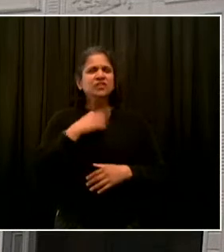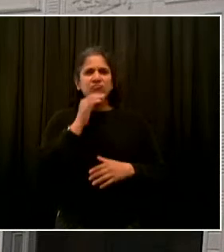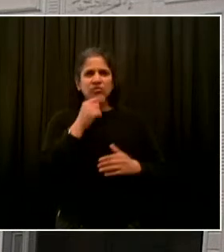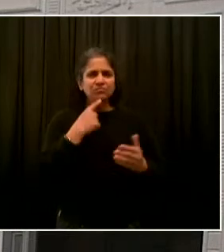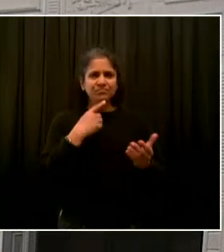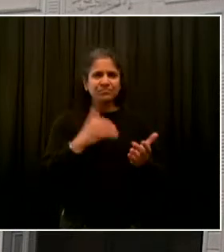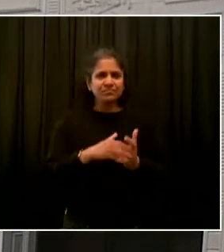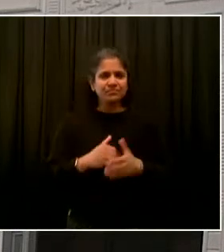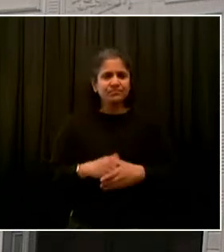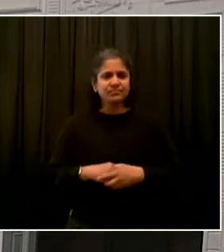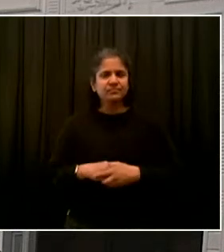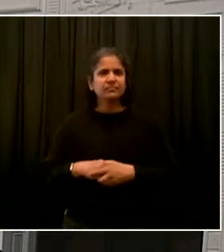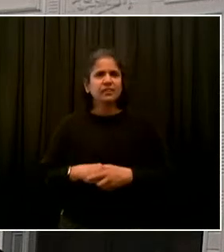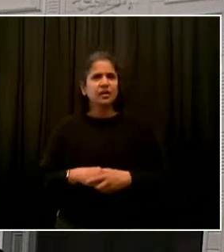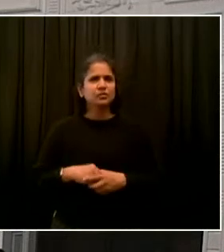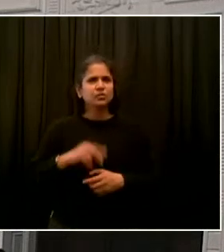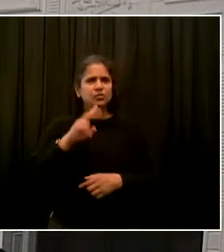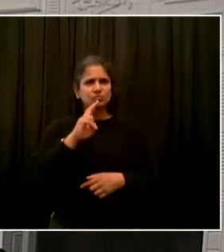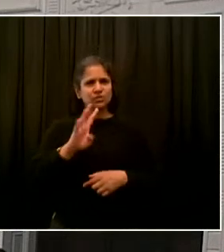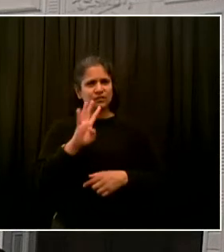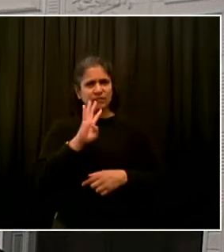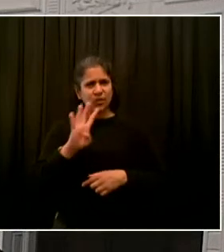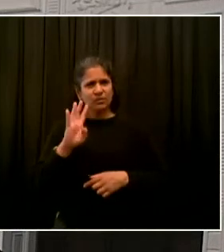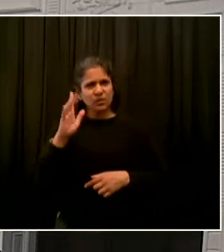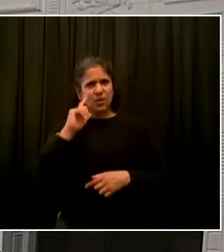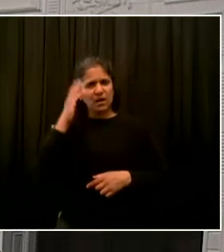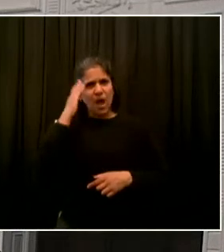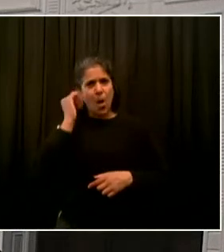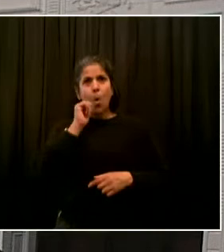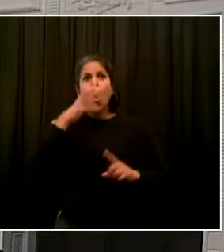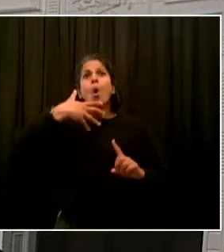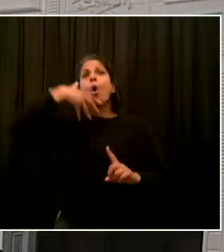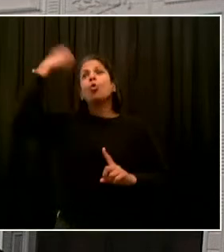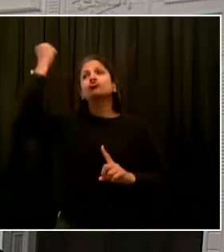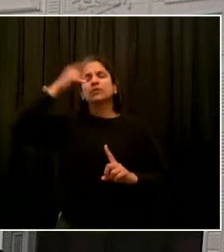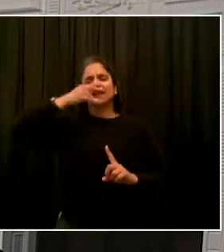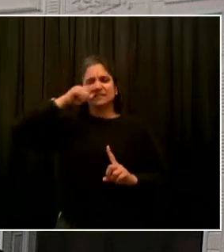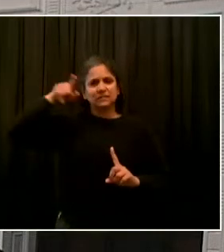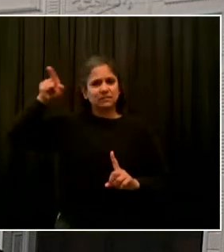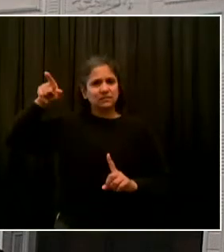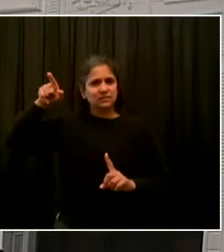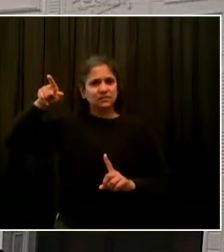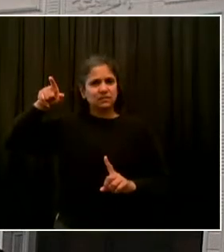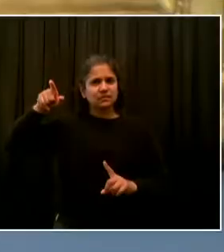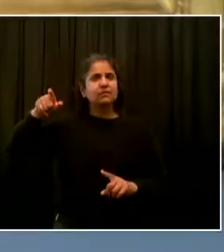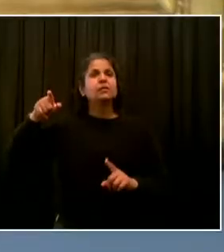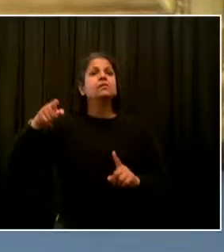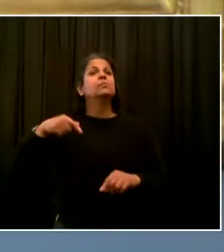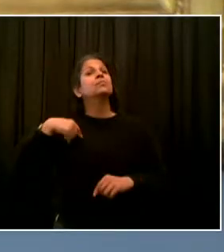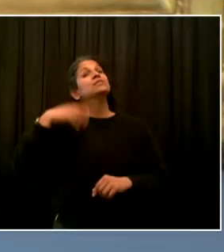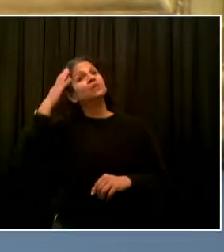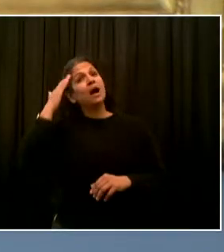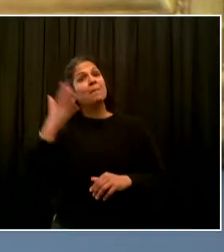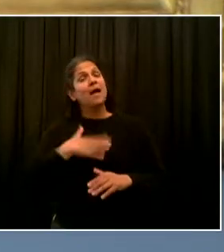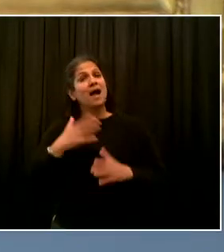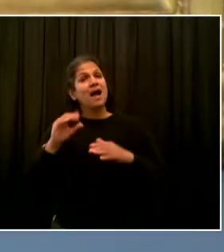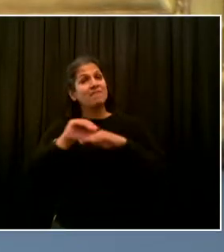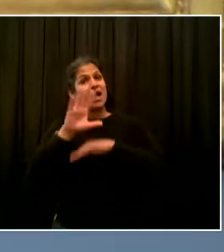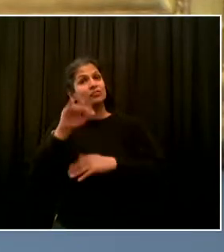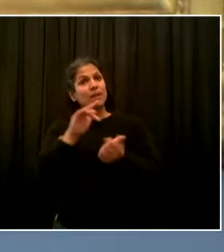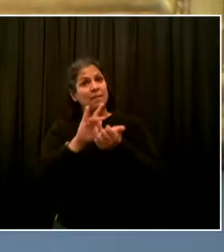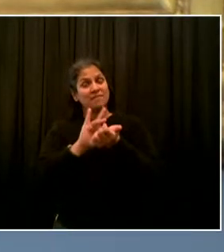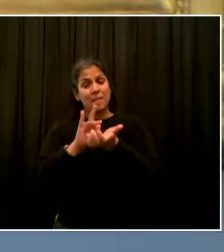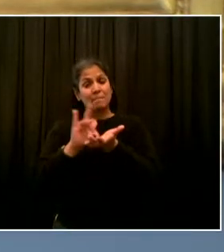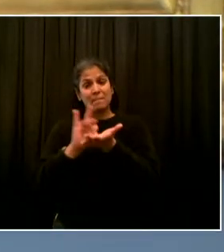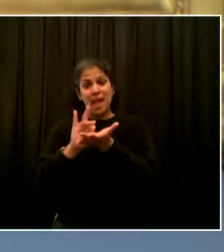not older children as well? Because this is the advice of my medical professional and this team that's up here now. That